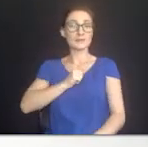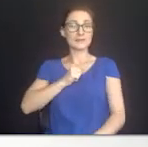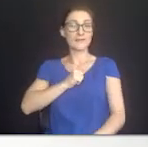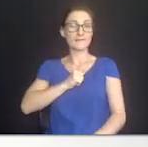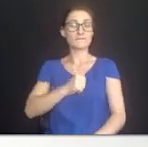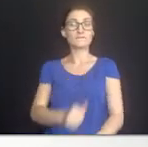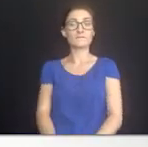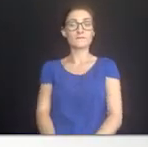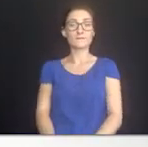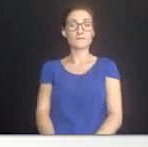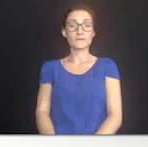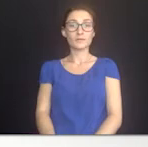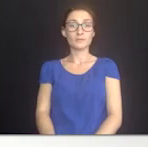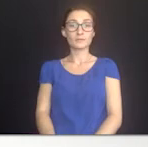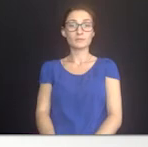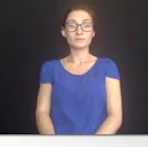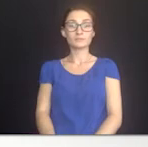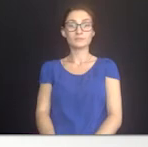myself.